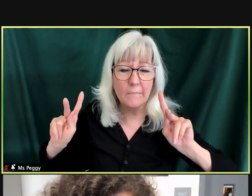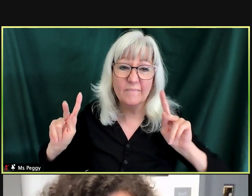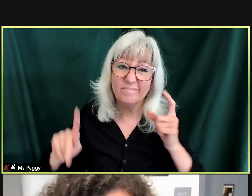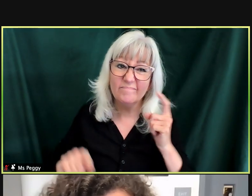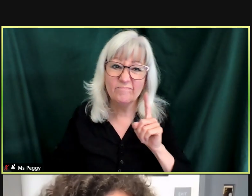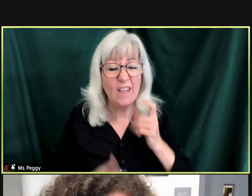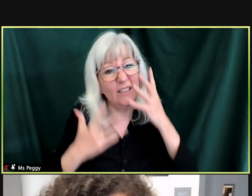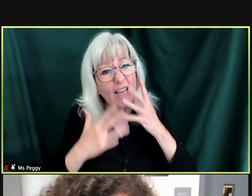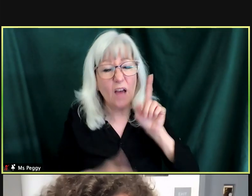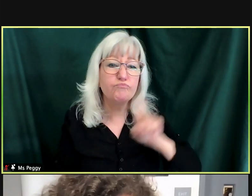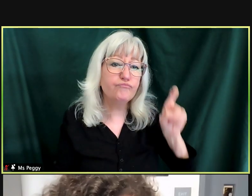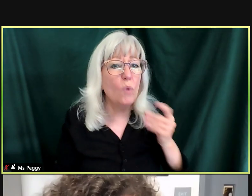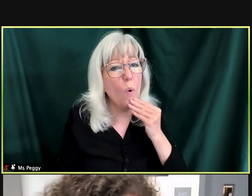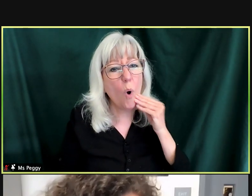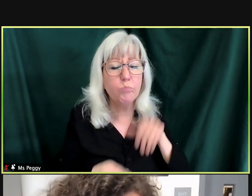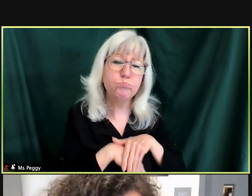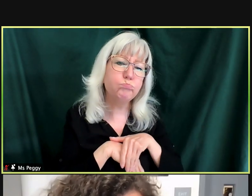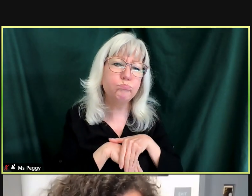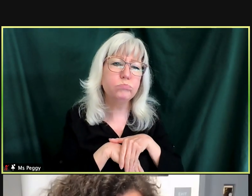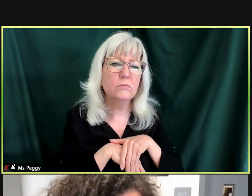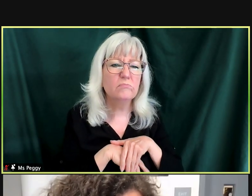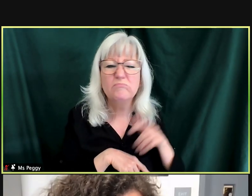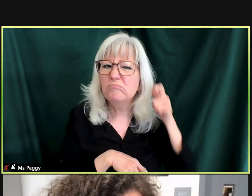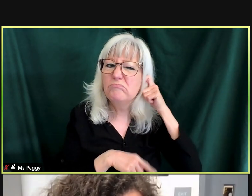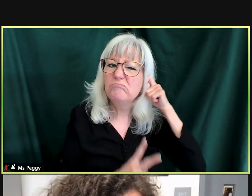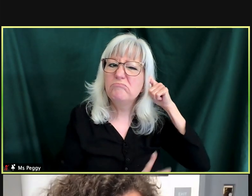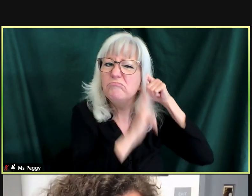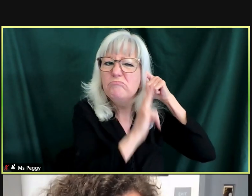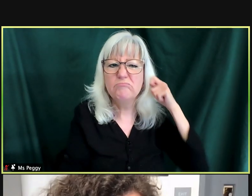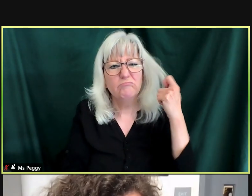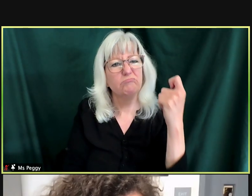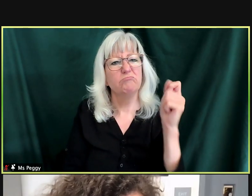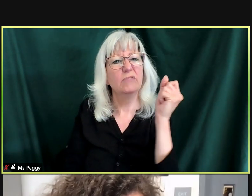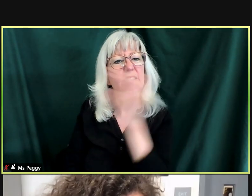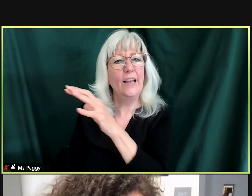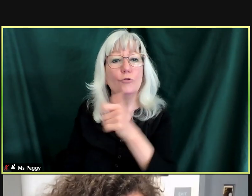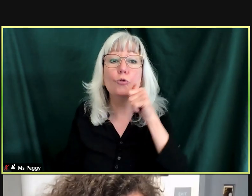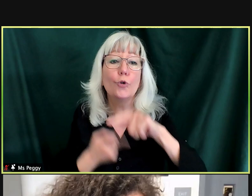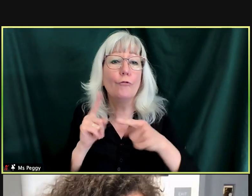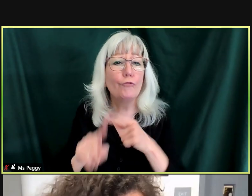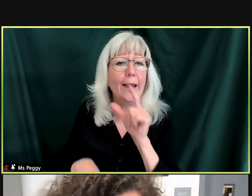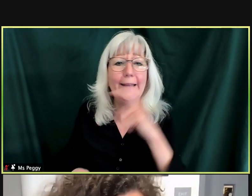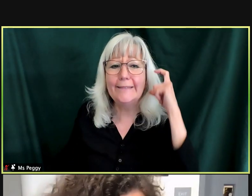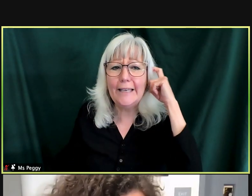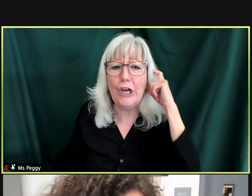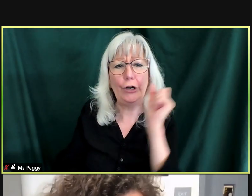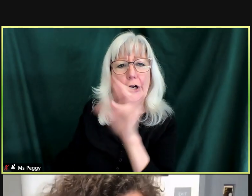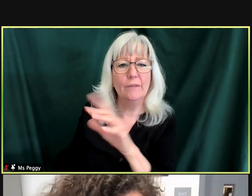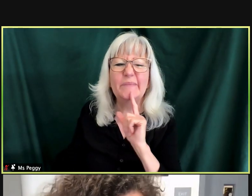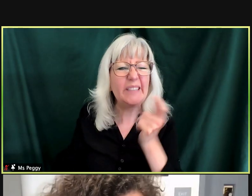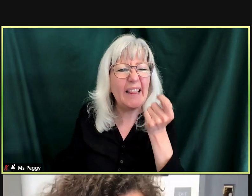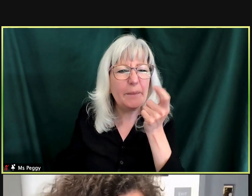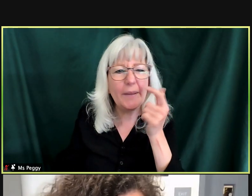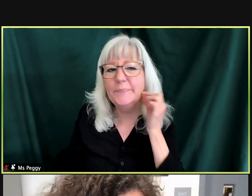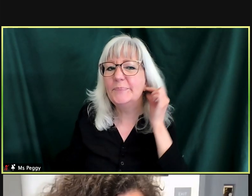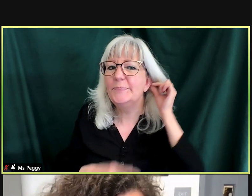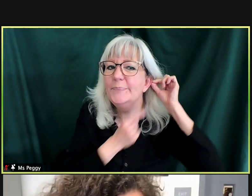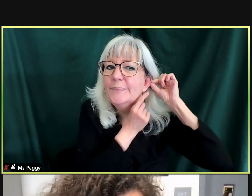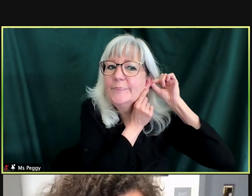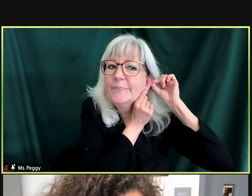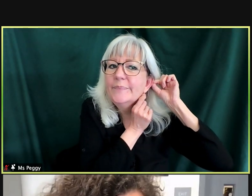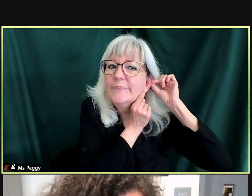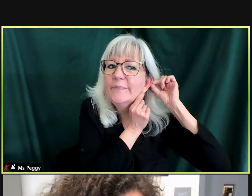was sad. He went home and cut off a piece of his ear and sent the piece of the ear to the girlfriend. Just a little piece, like the earlobe, the part